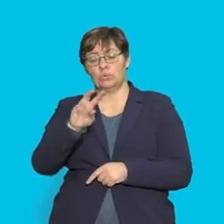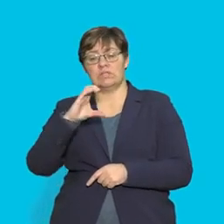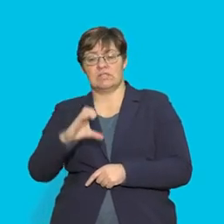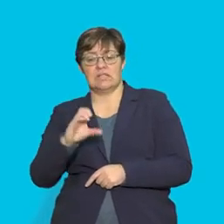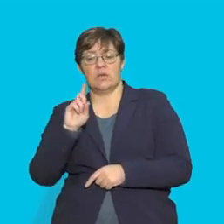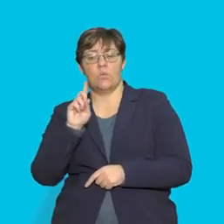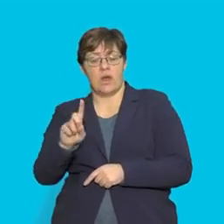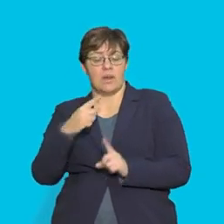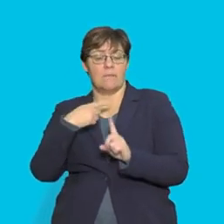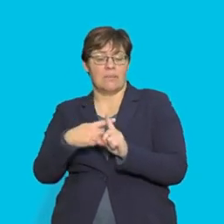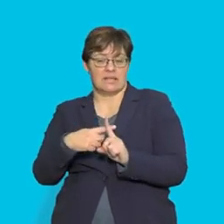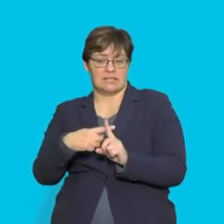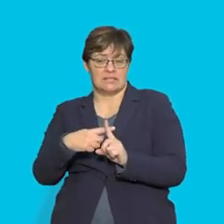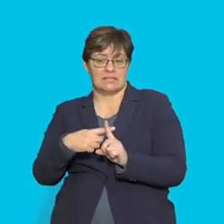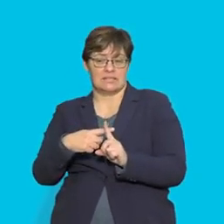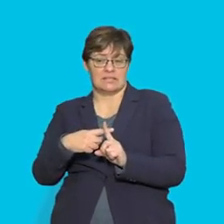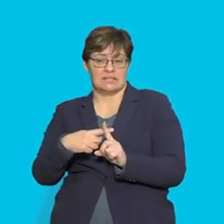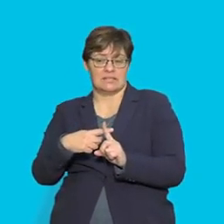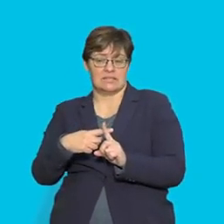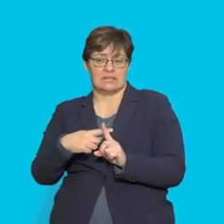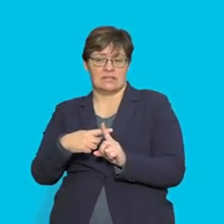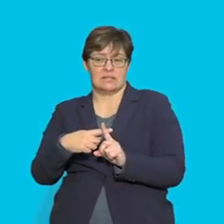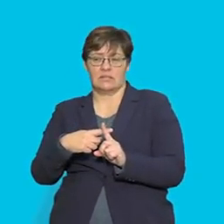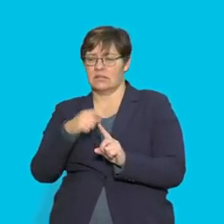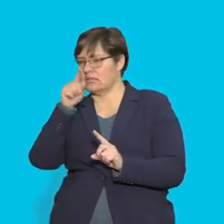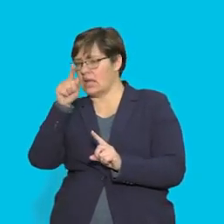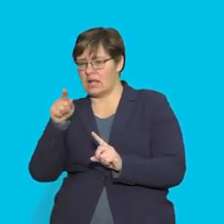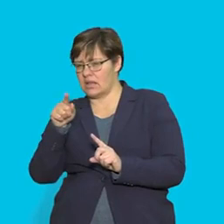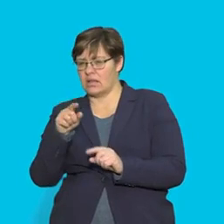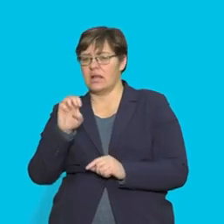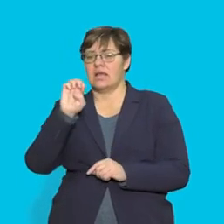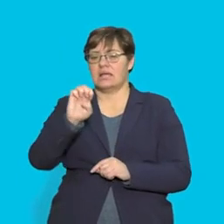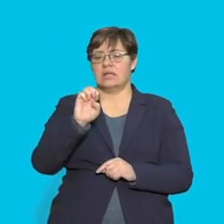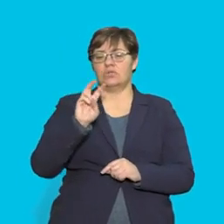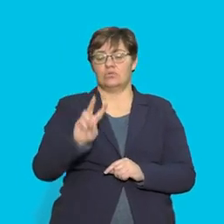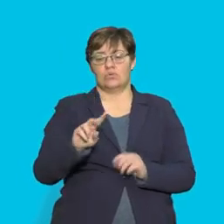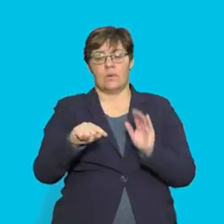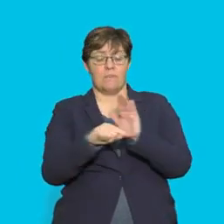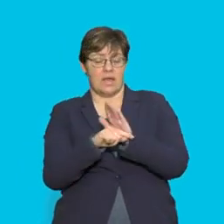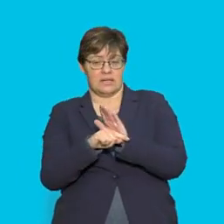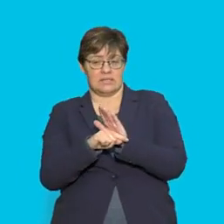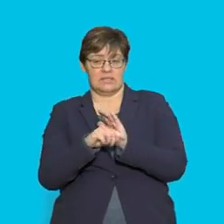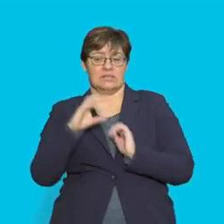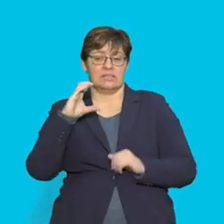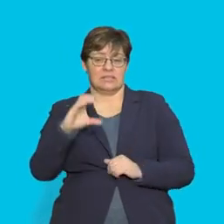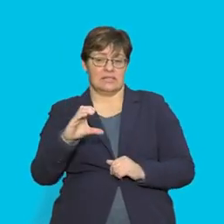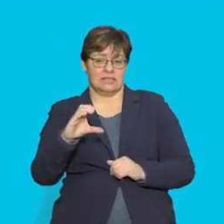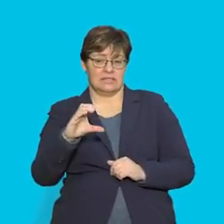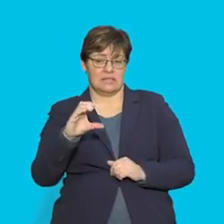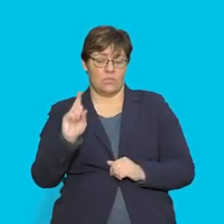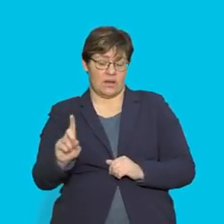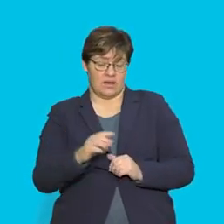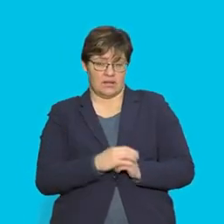2C1 plus the angle B there we said is E2 minus